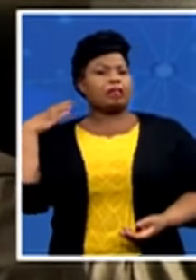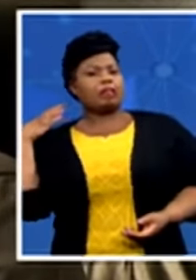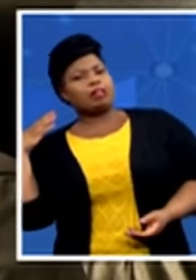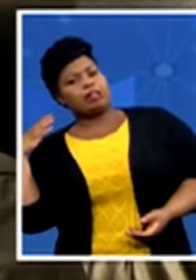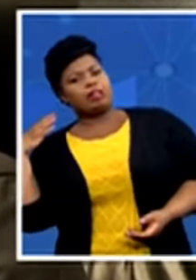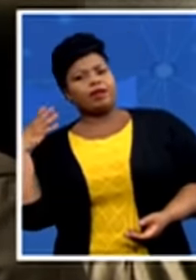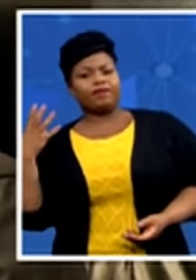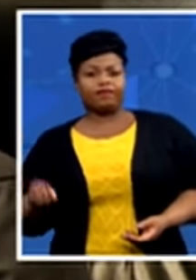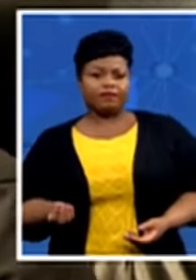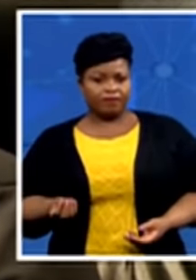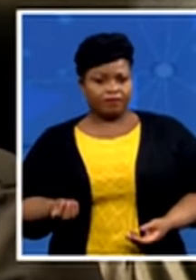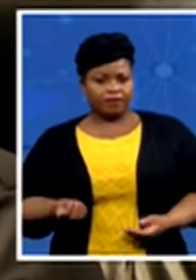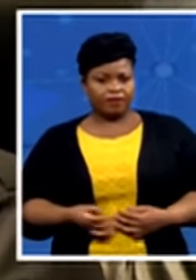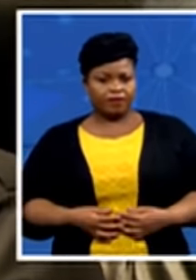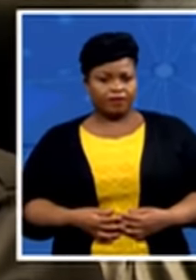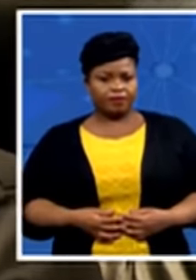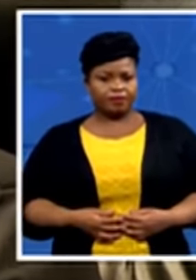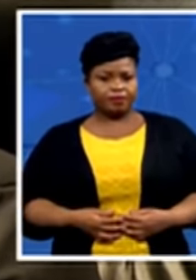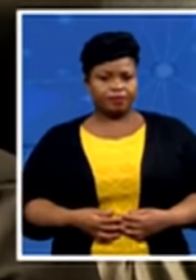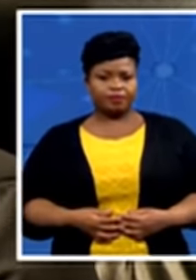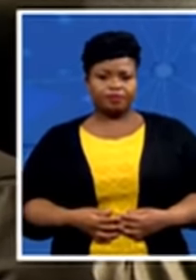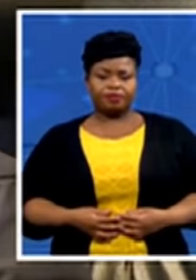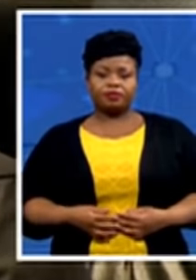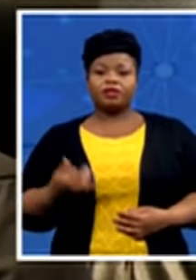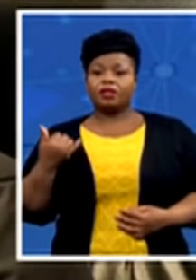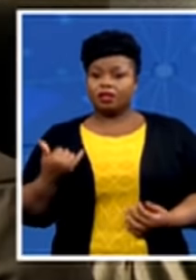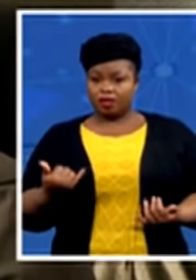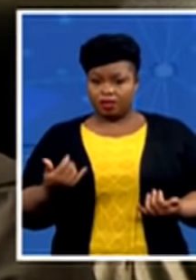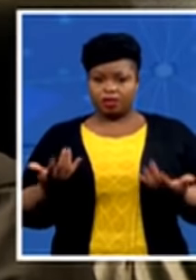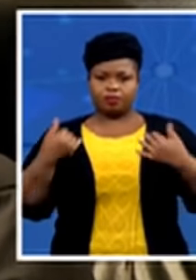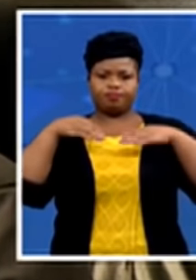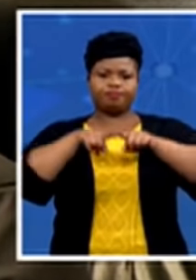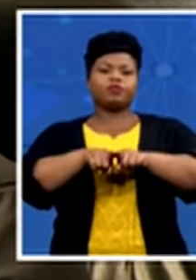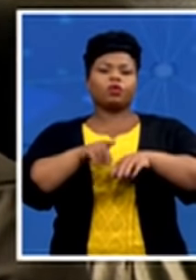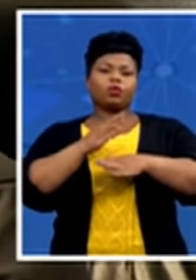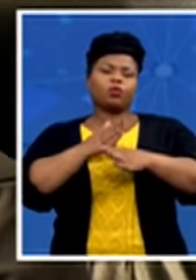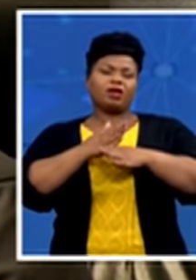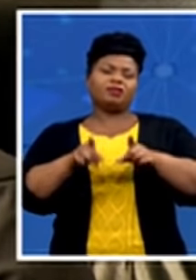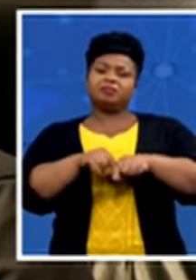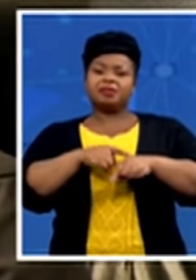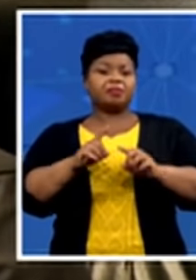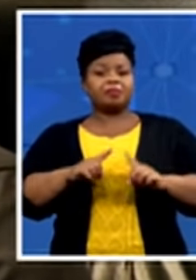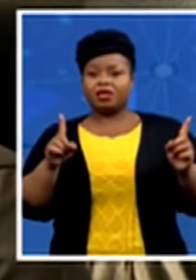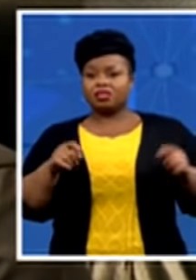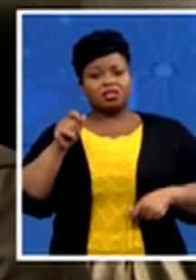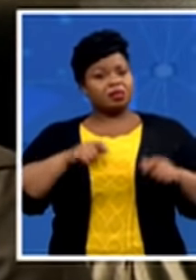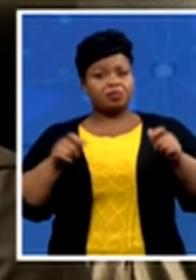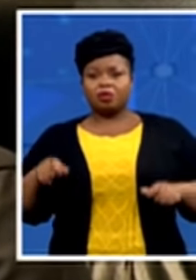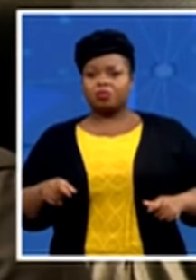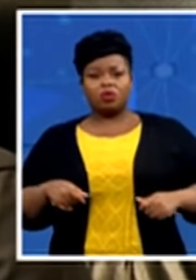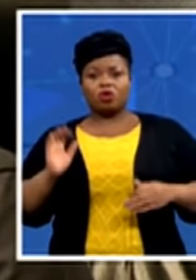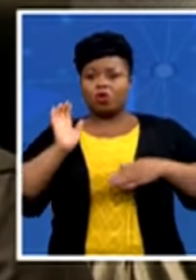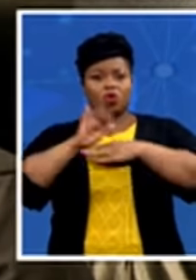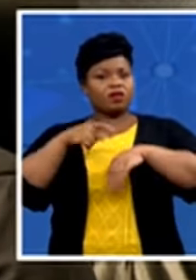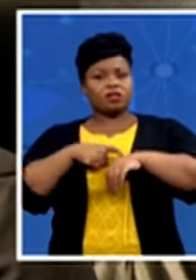This is a concurrent function, but over and above that, people have not been working overtime, meaning we